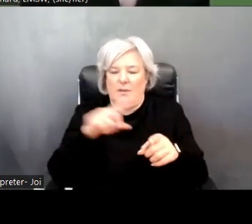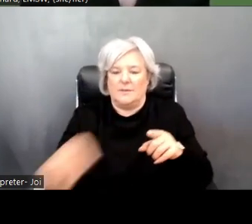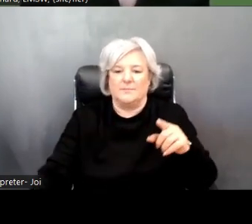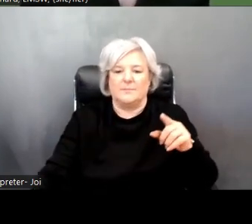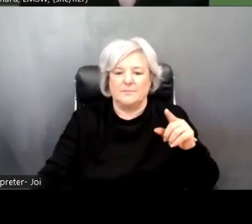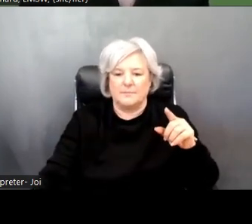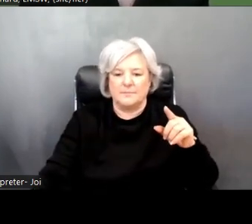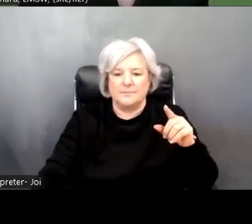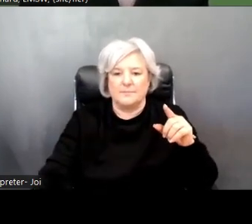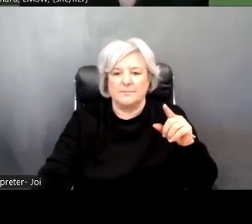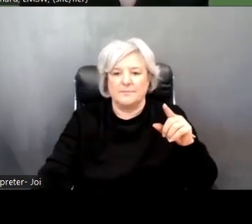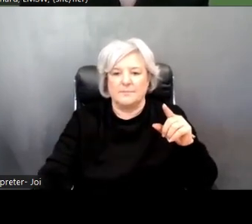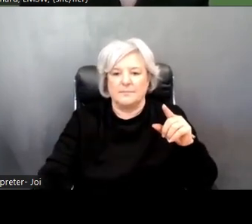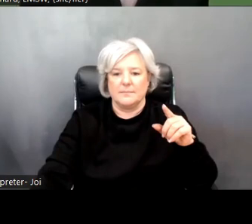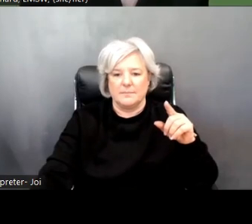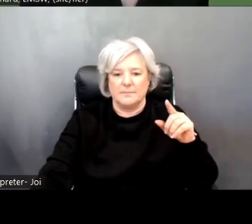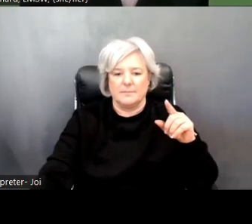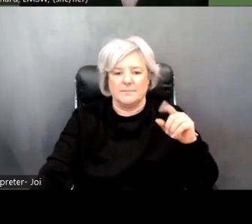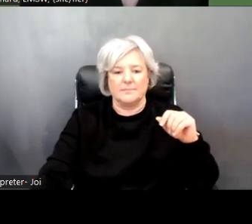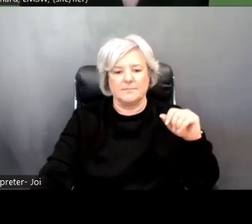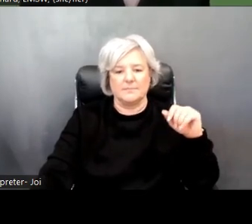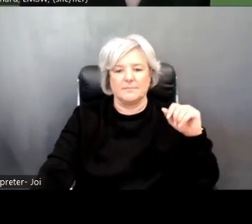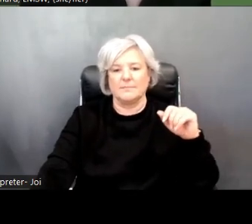kiddos and families.